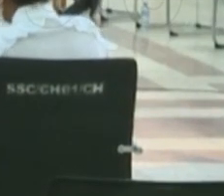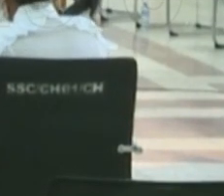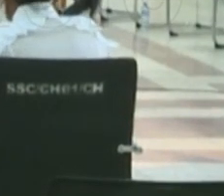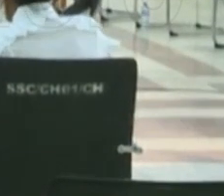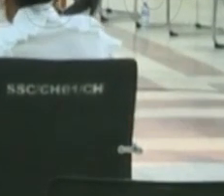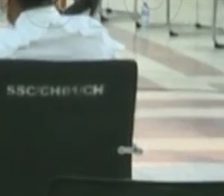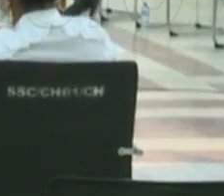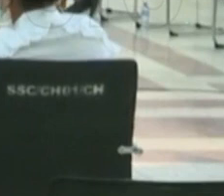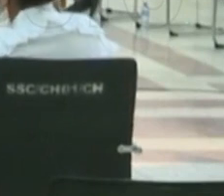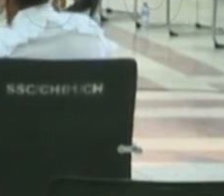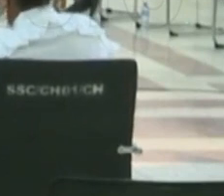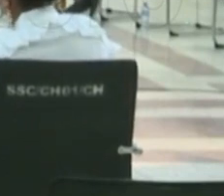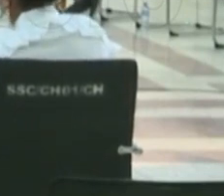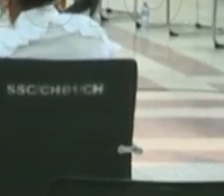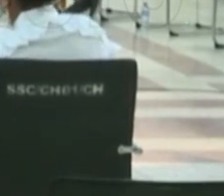let me,